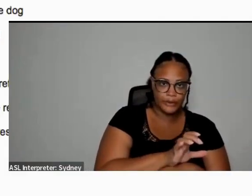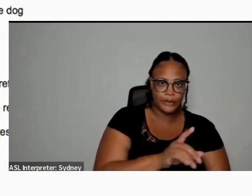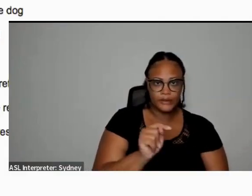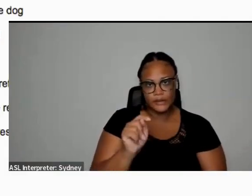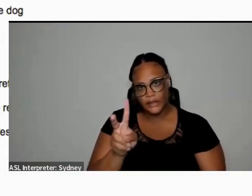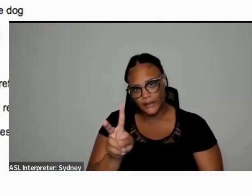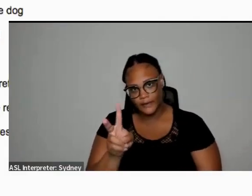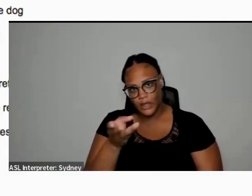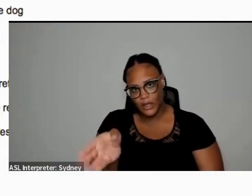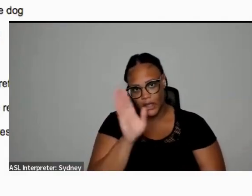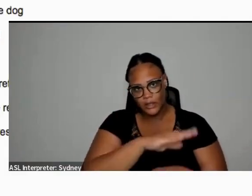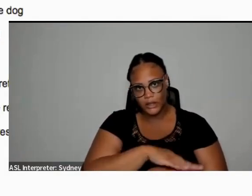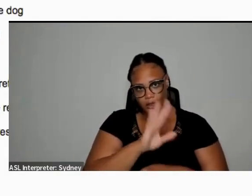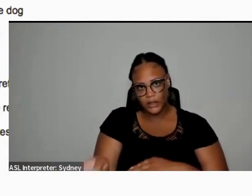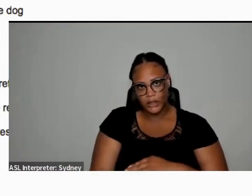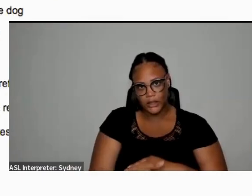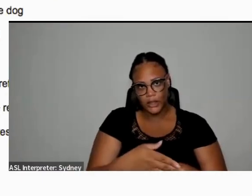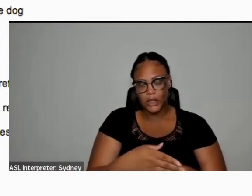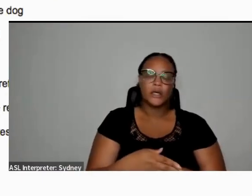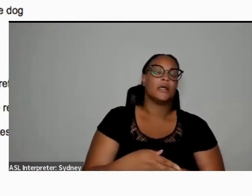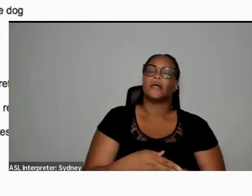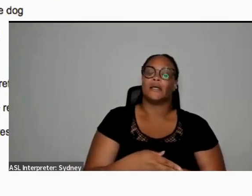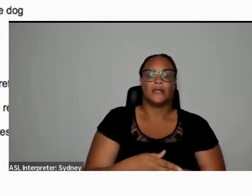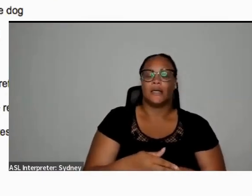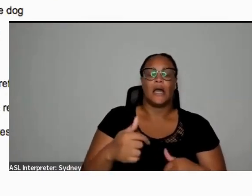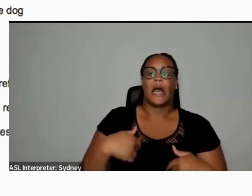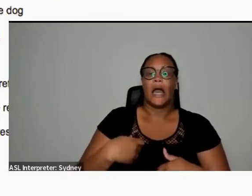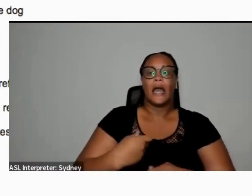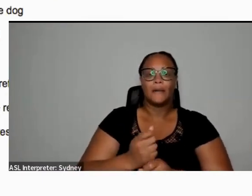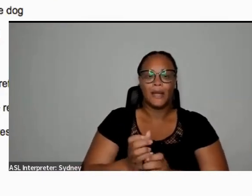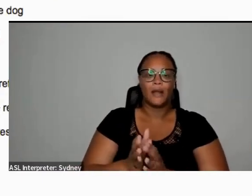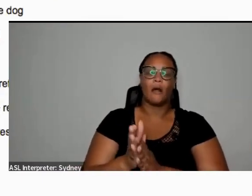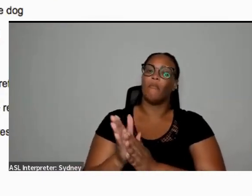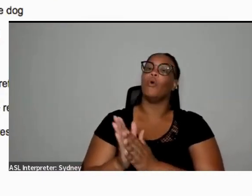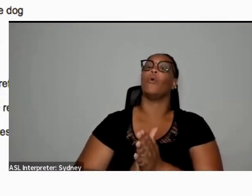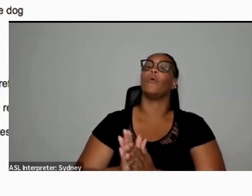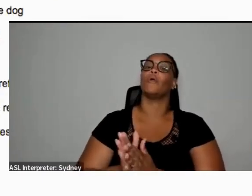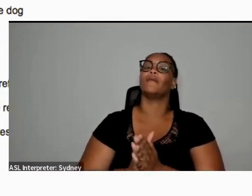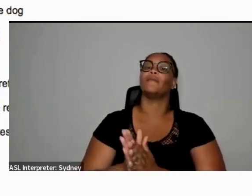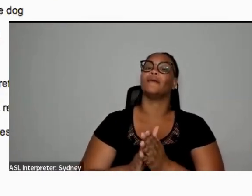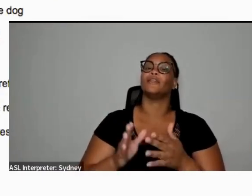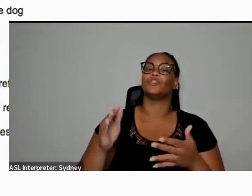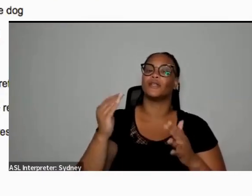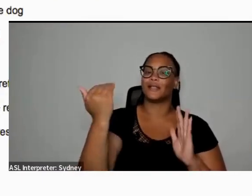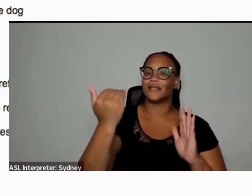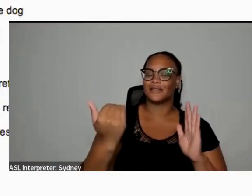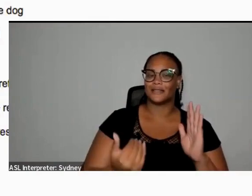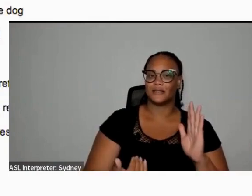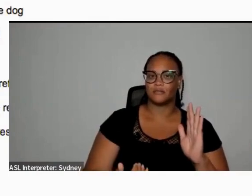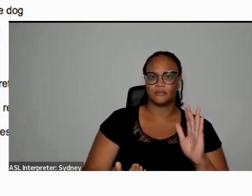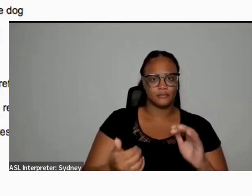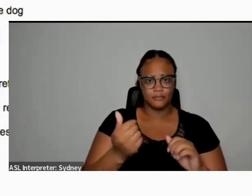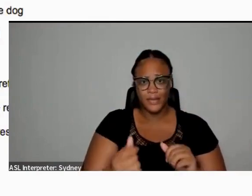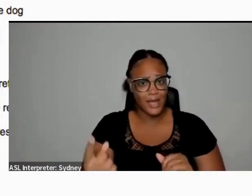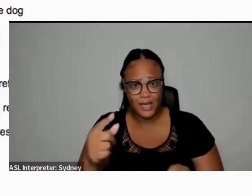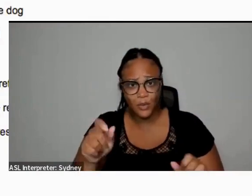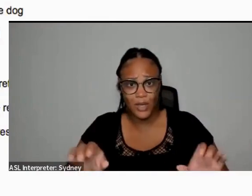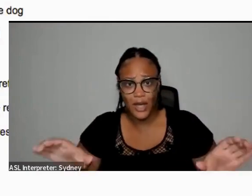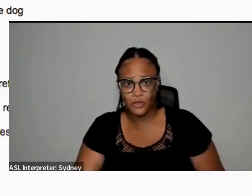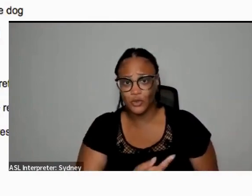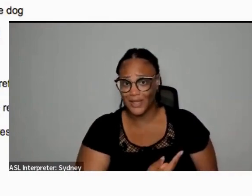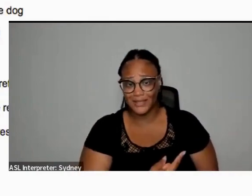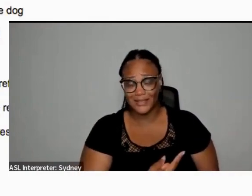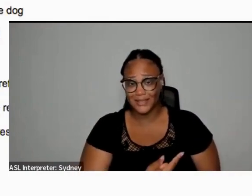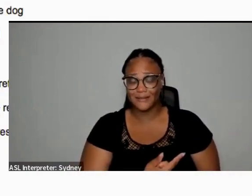they were on vacation. I made a motivation little checklist, and anybody could do this at home. So we